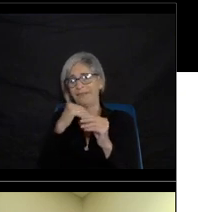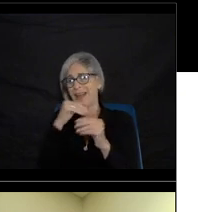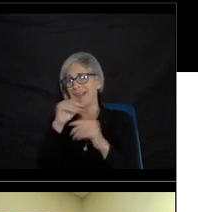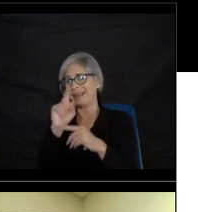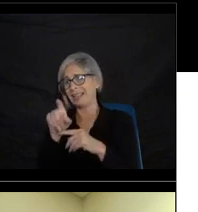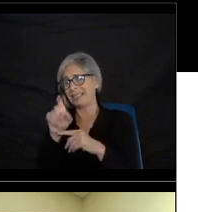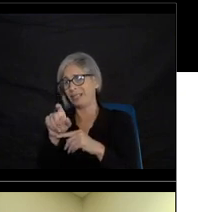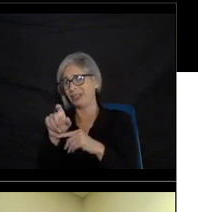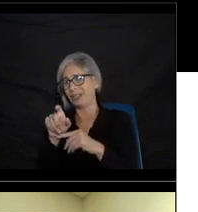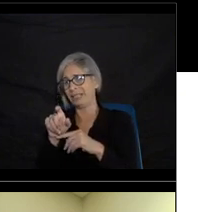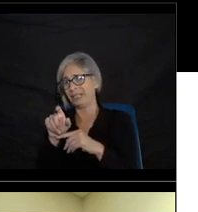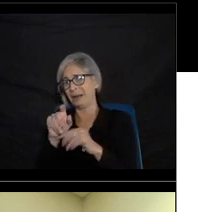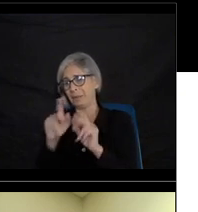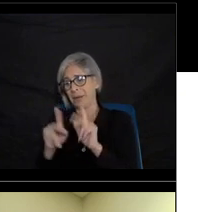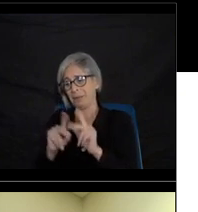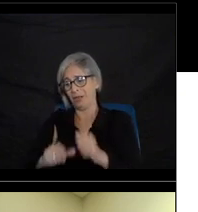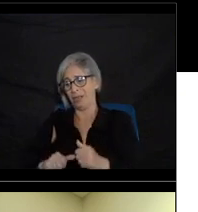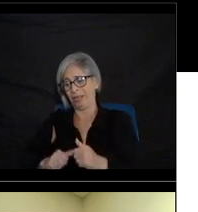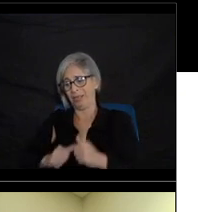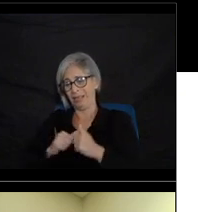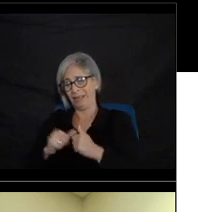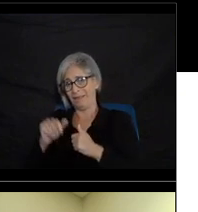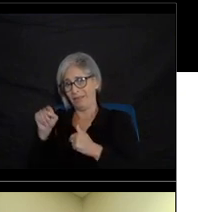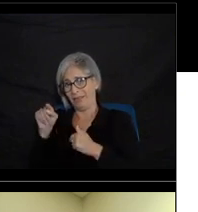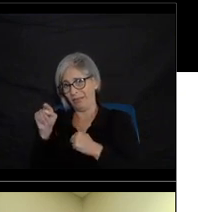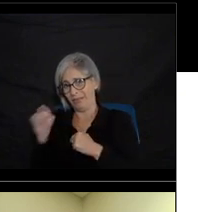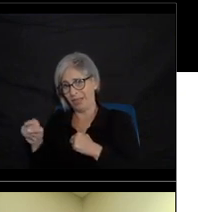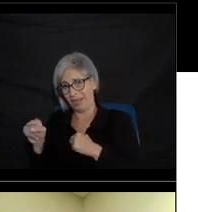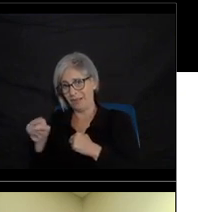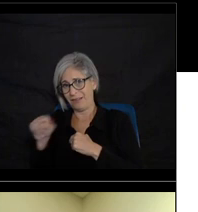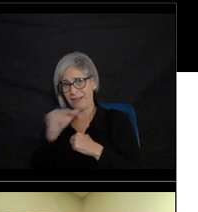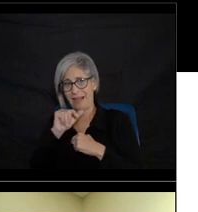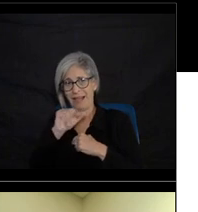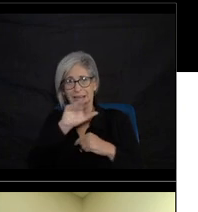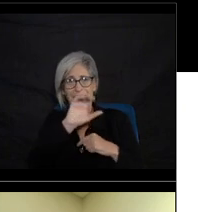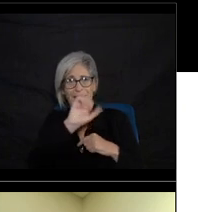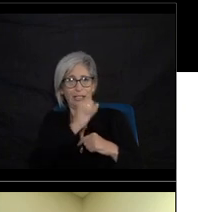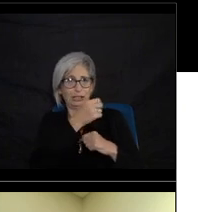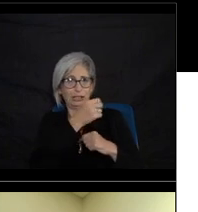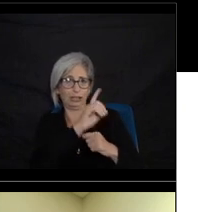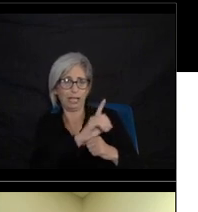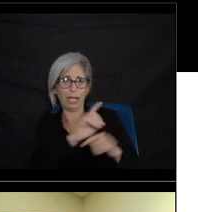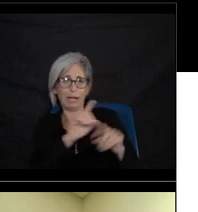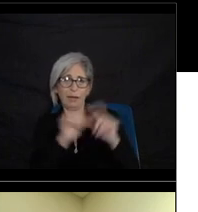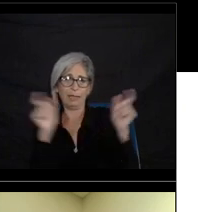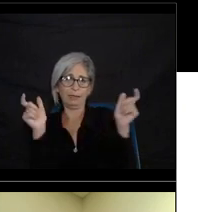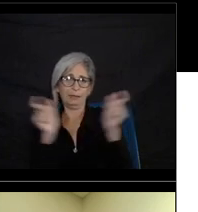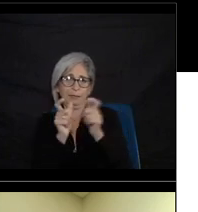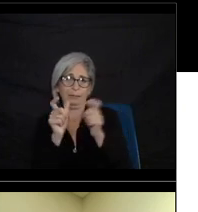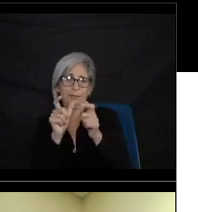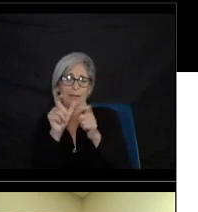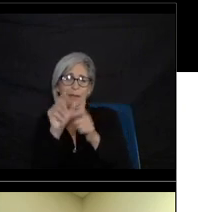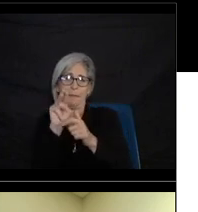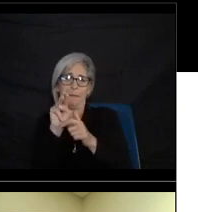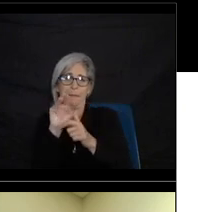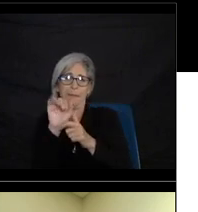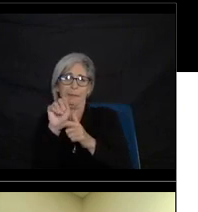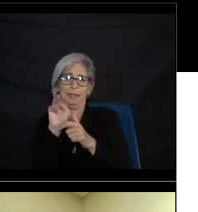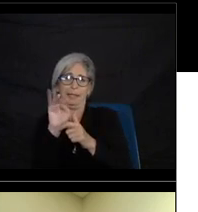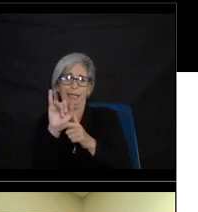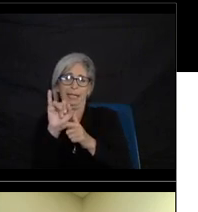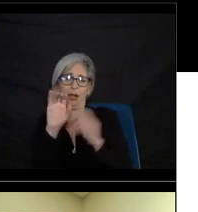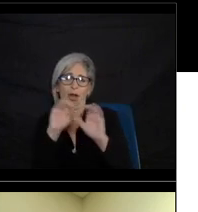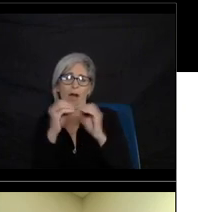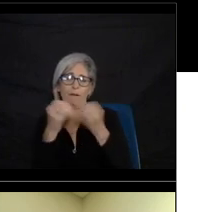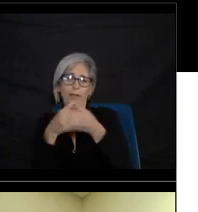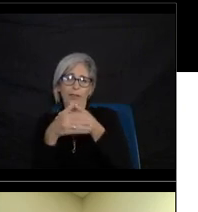necessarily be a dwelling unit, but and not necessarily a shed, but it's kind of like a mini office room. And so, you know, that